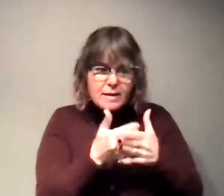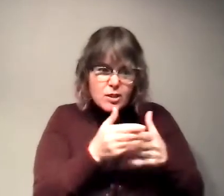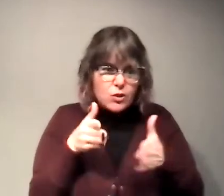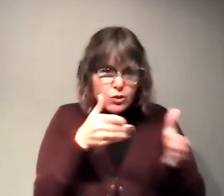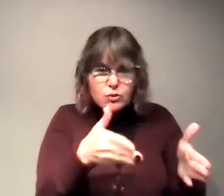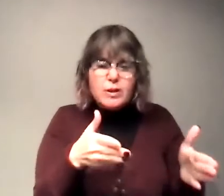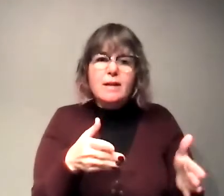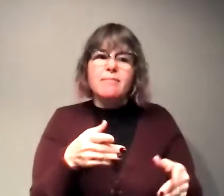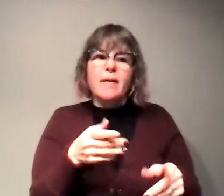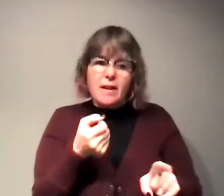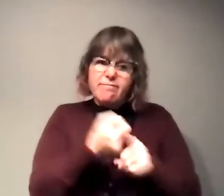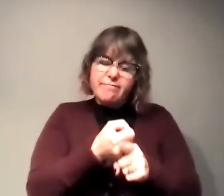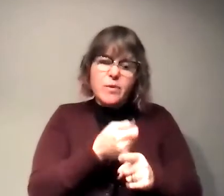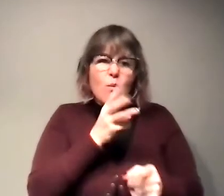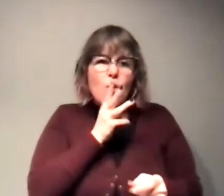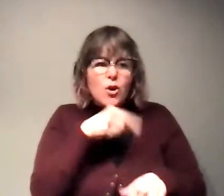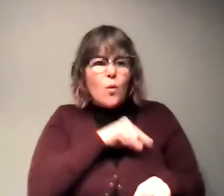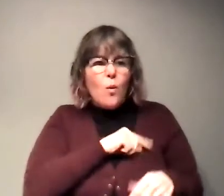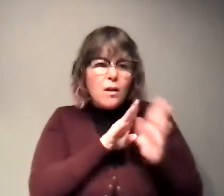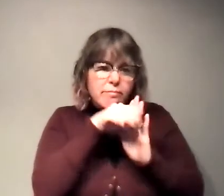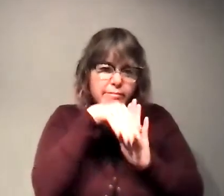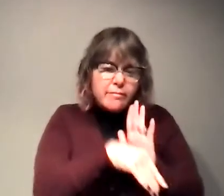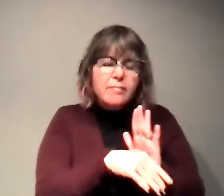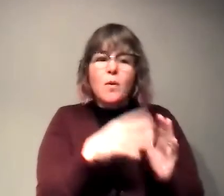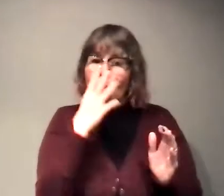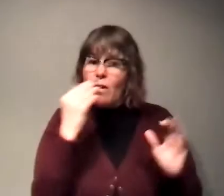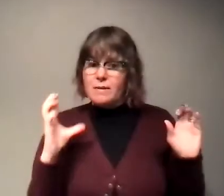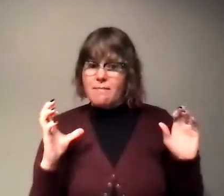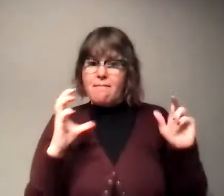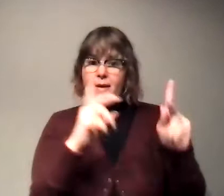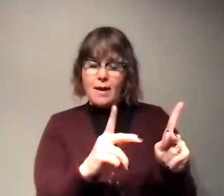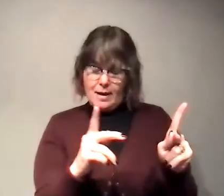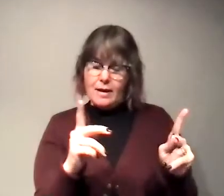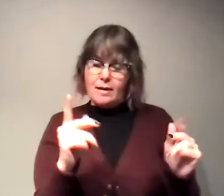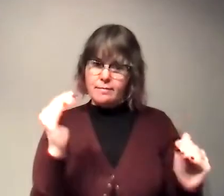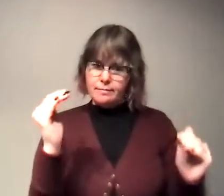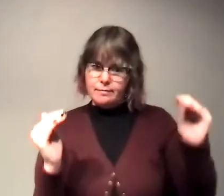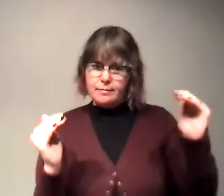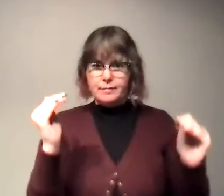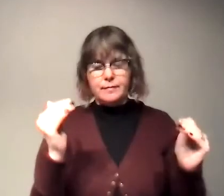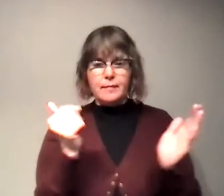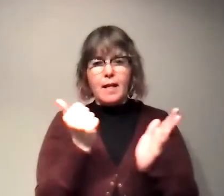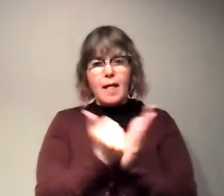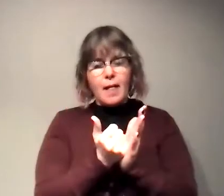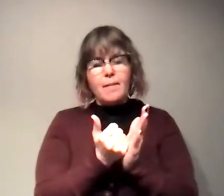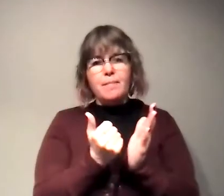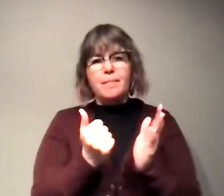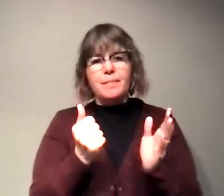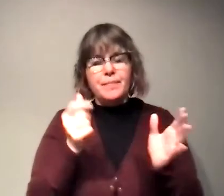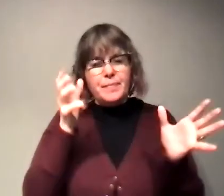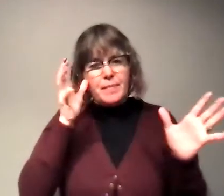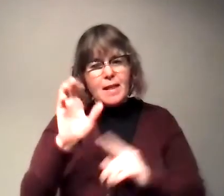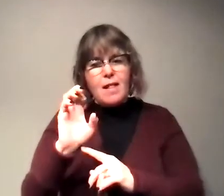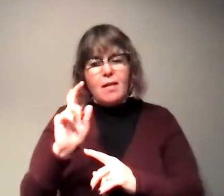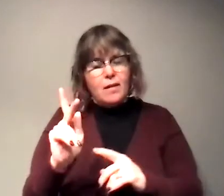stream suffered, the water quality suffered. And then as wolves came back, then it helped discourage the elk from spending